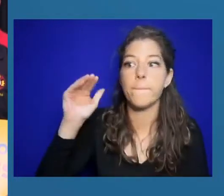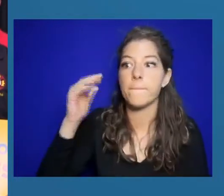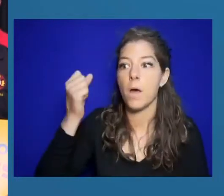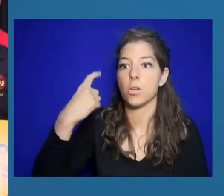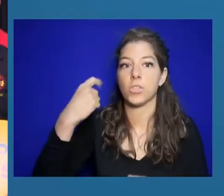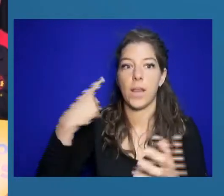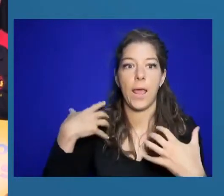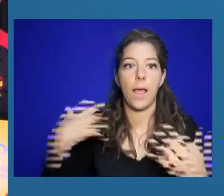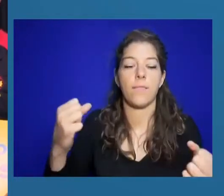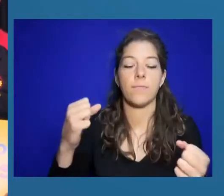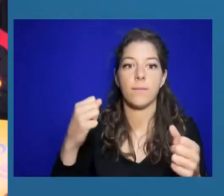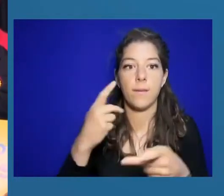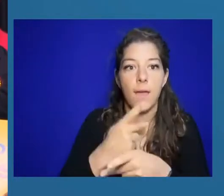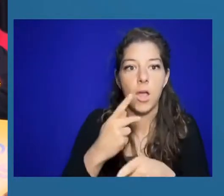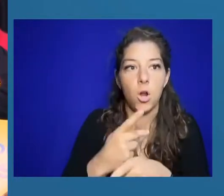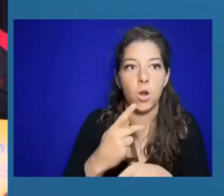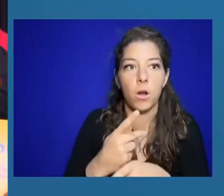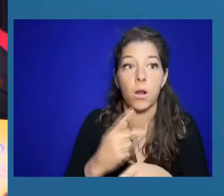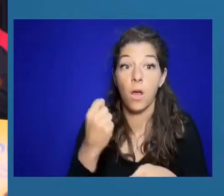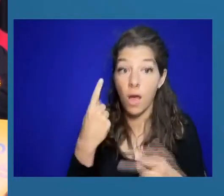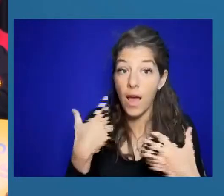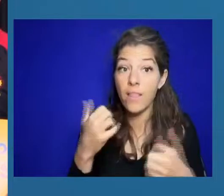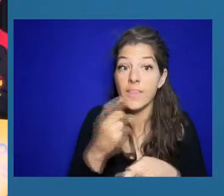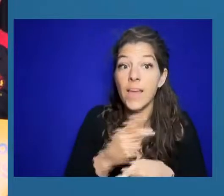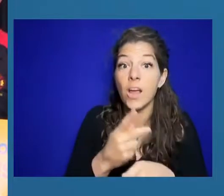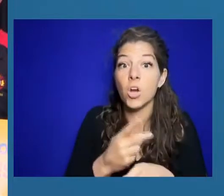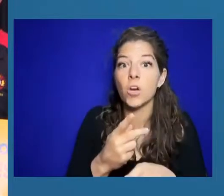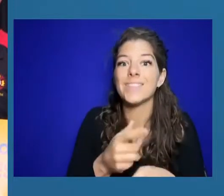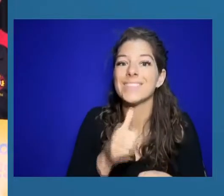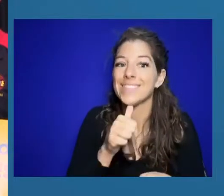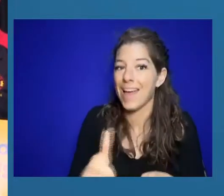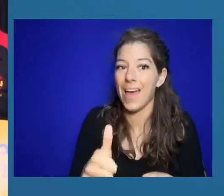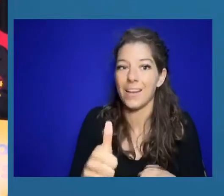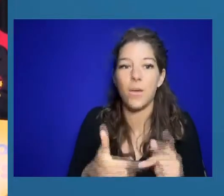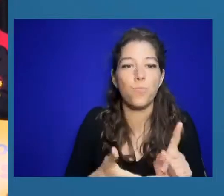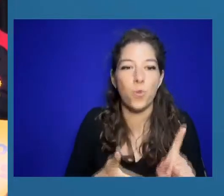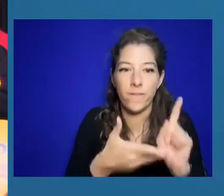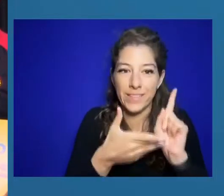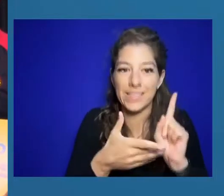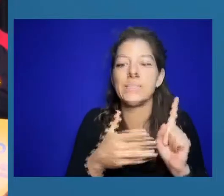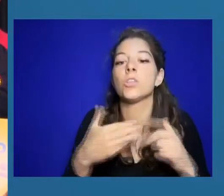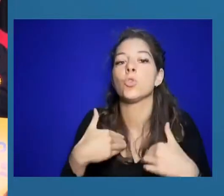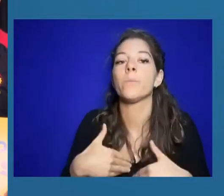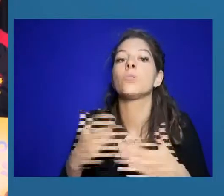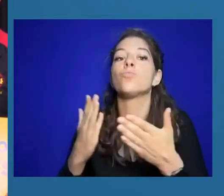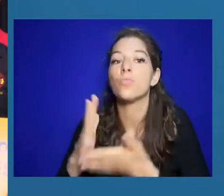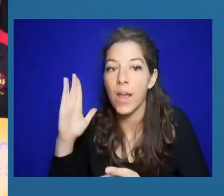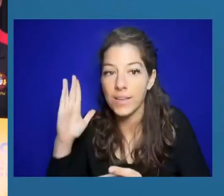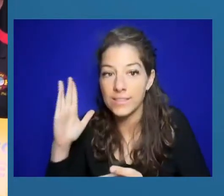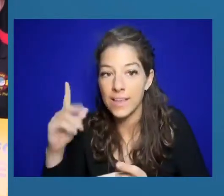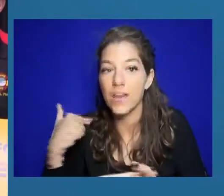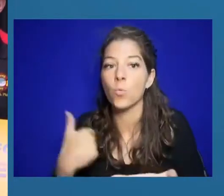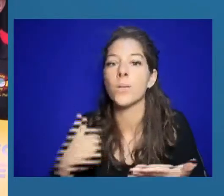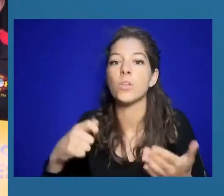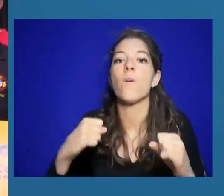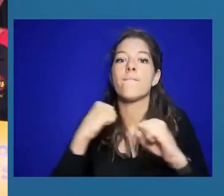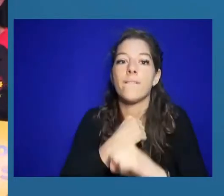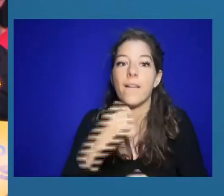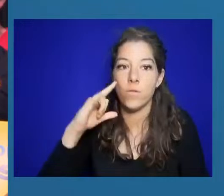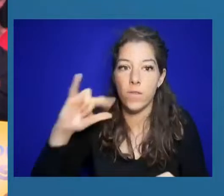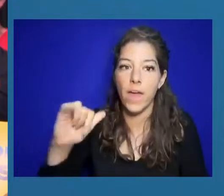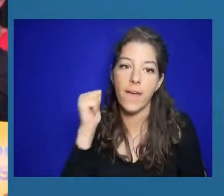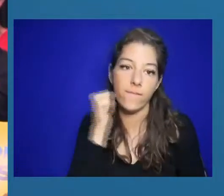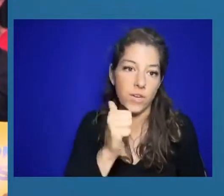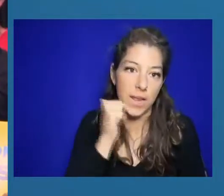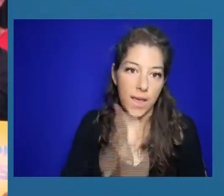understanding that healthcare is not a privilege, it is a human right, and we need to fight for it every single